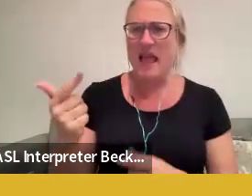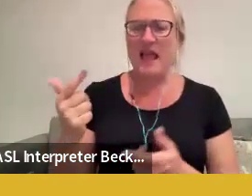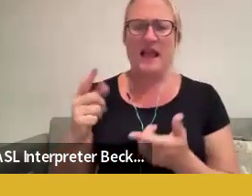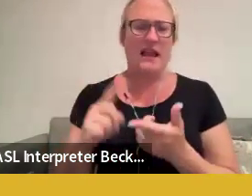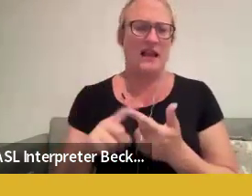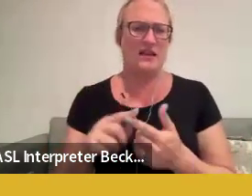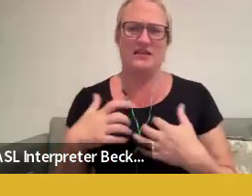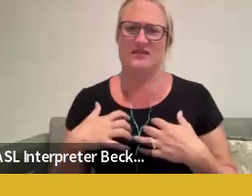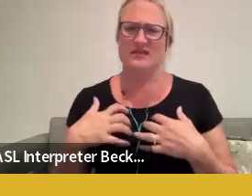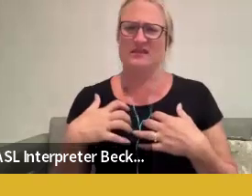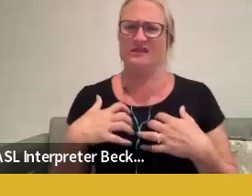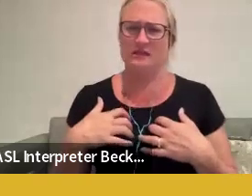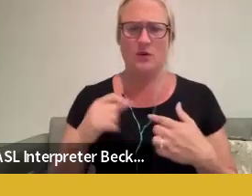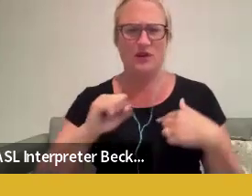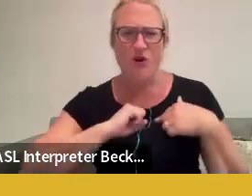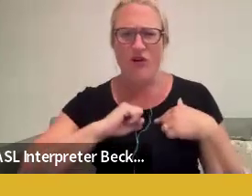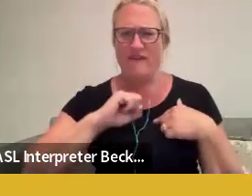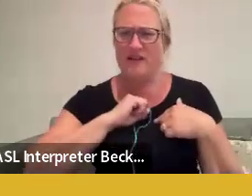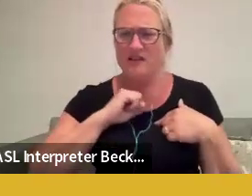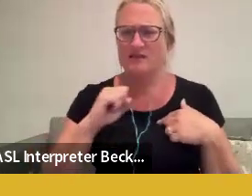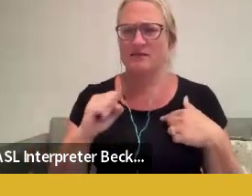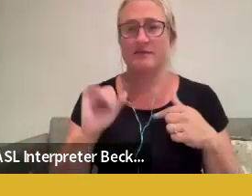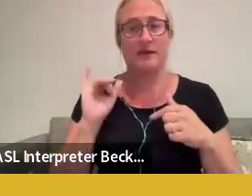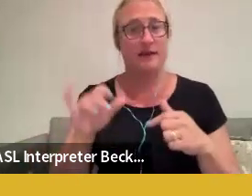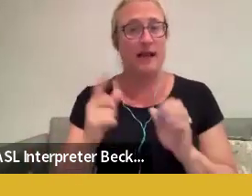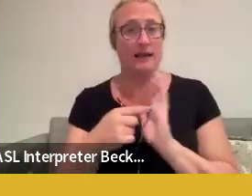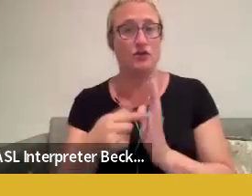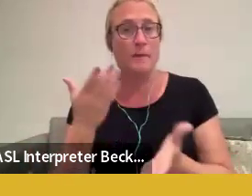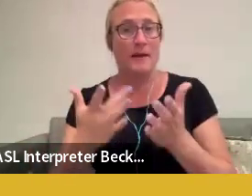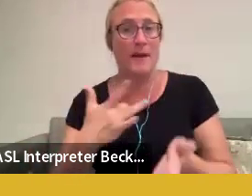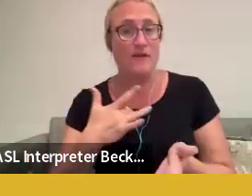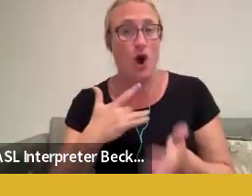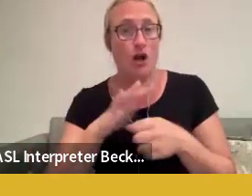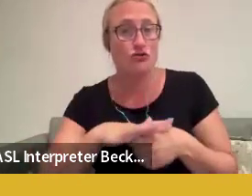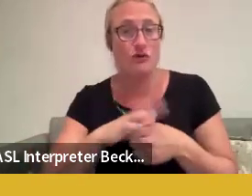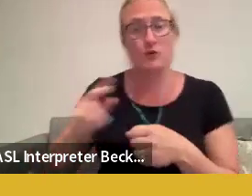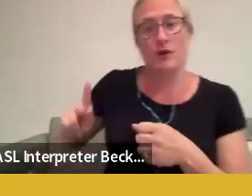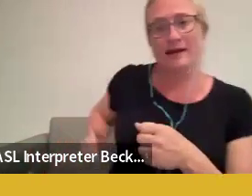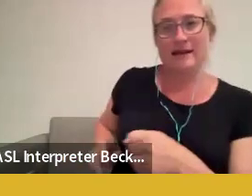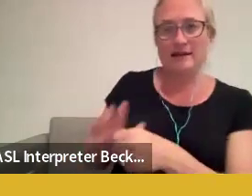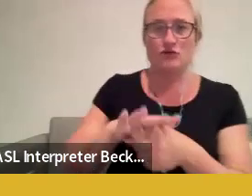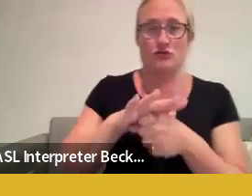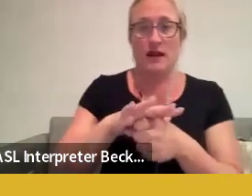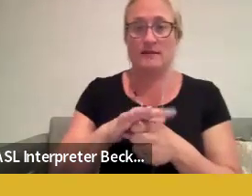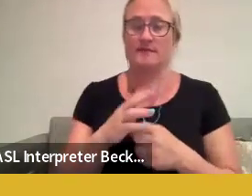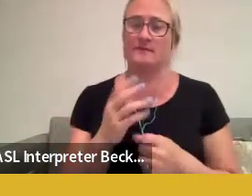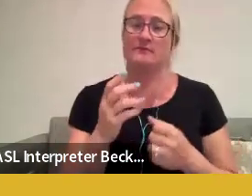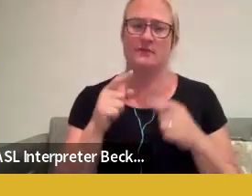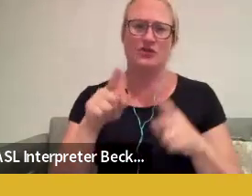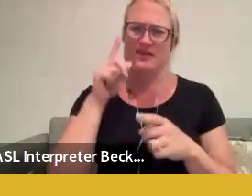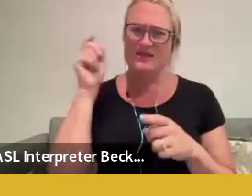trouble breathing or even a cough. This can signal heart or kidney stress. So if it's summertime and you're seeing